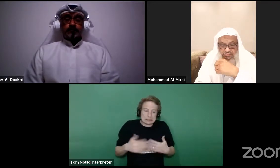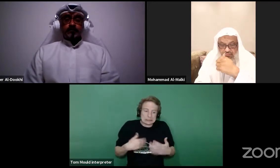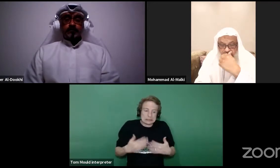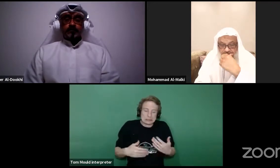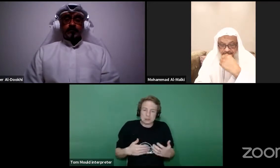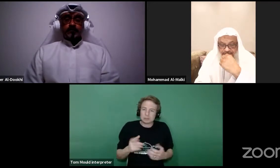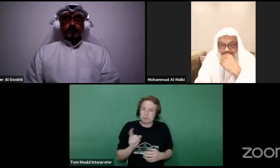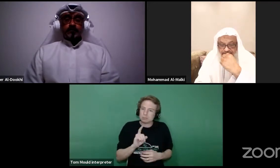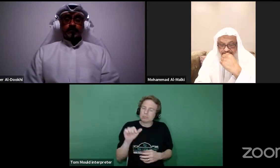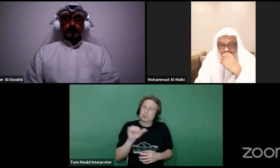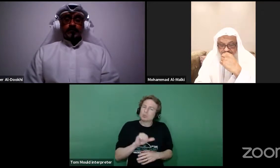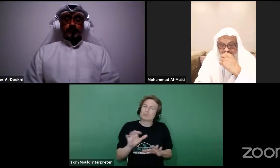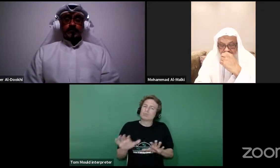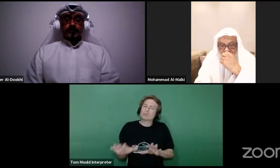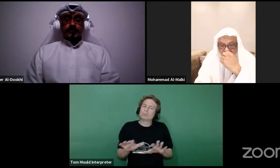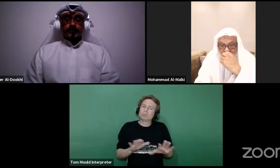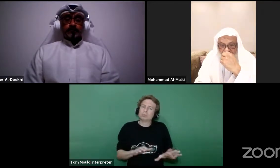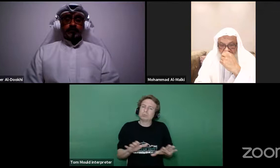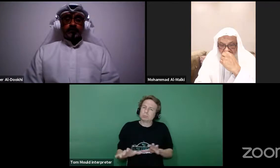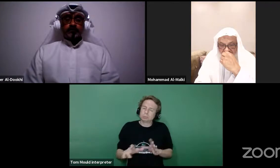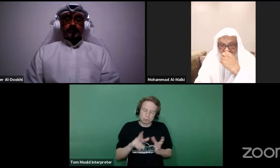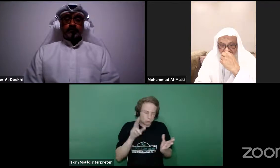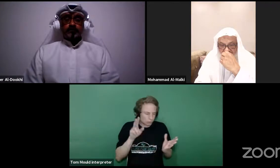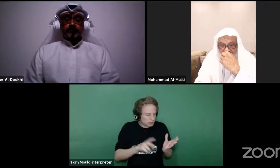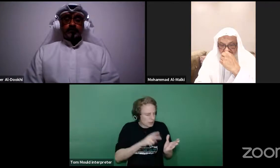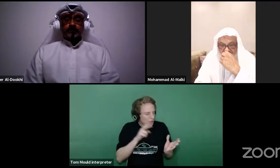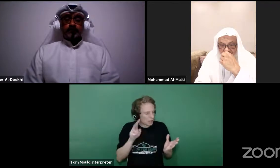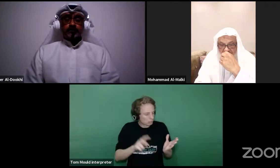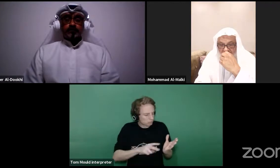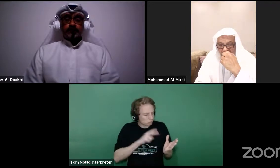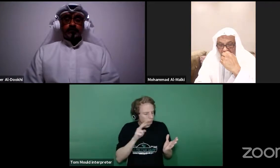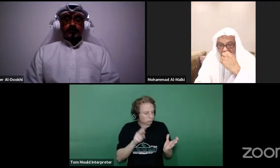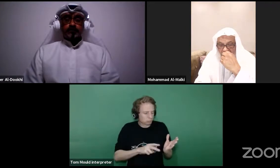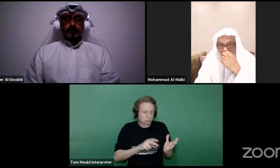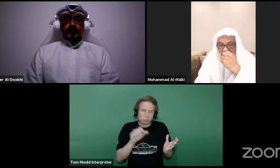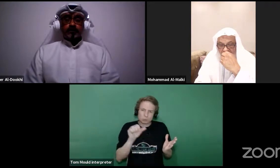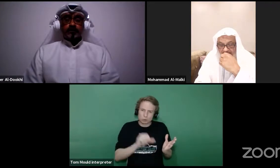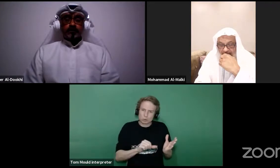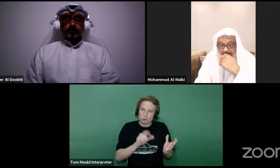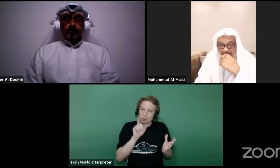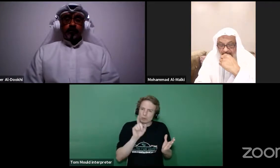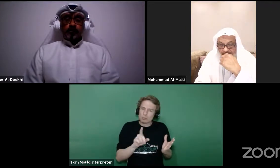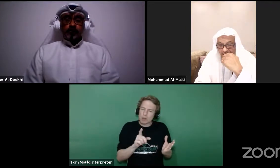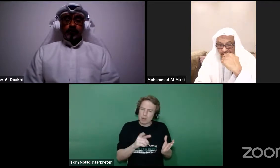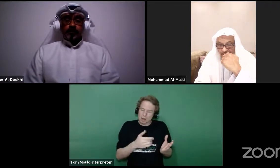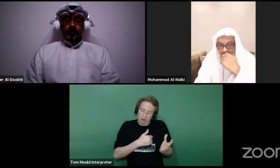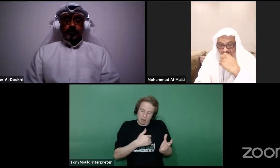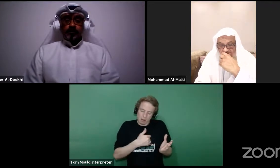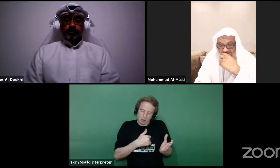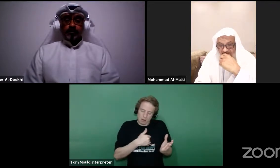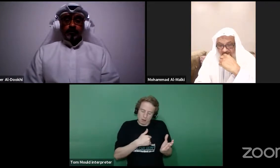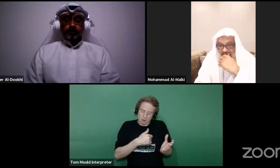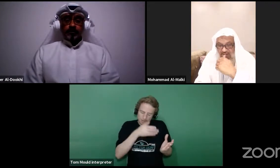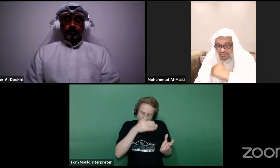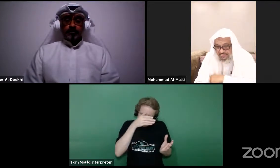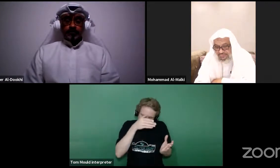recite moderately. But while they recite, it's important that they have an attentive heart, a heart that's listening, and they